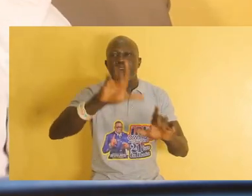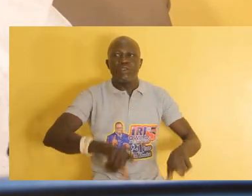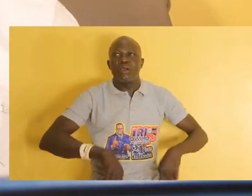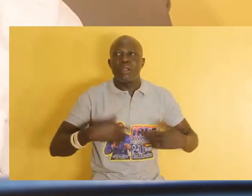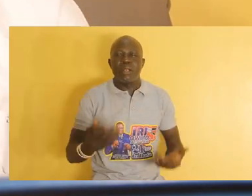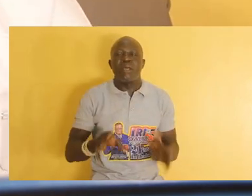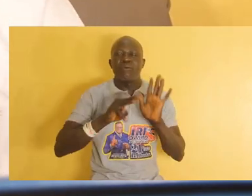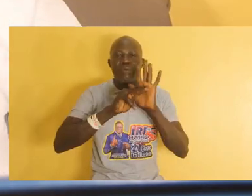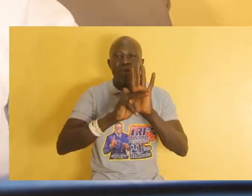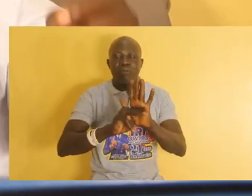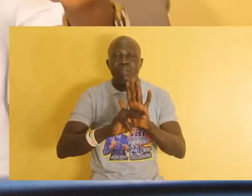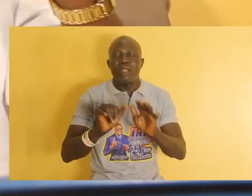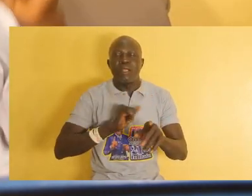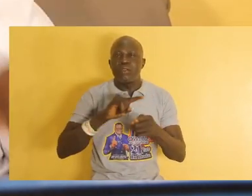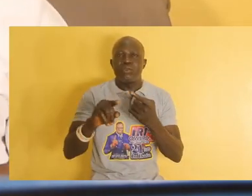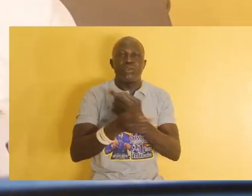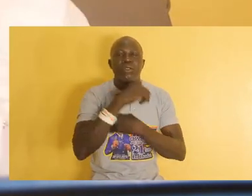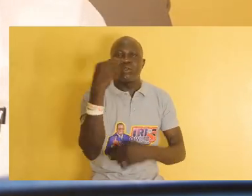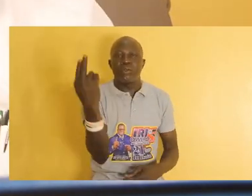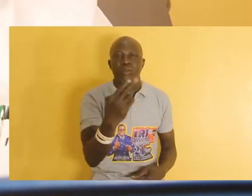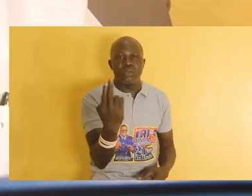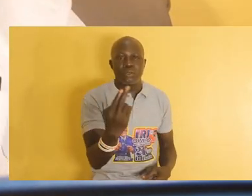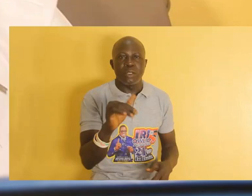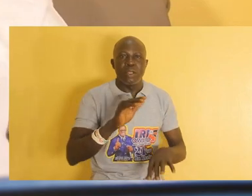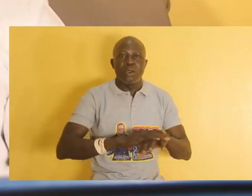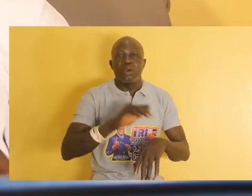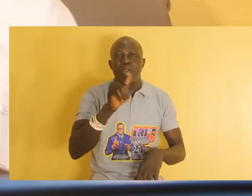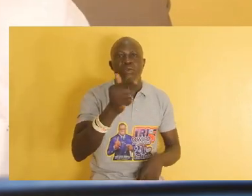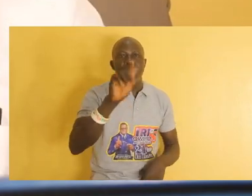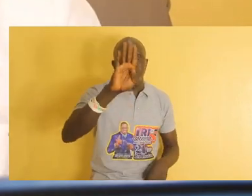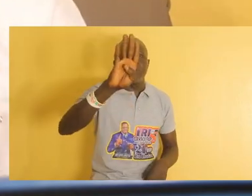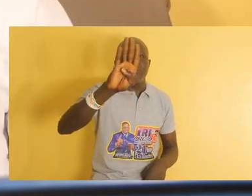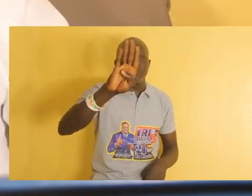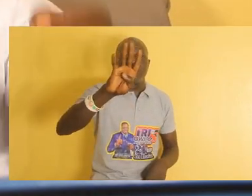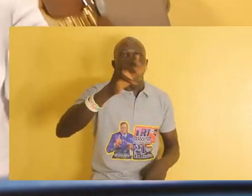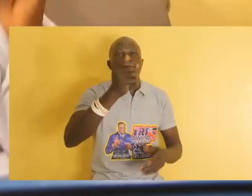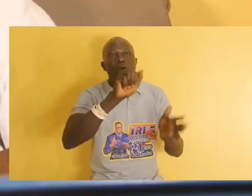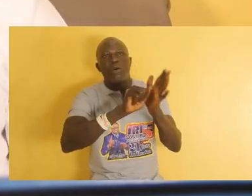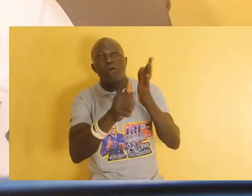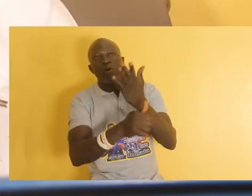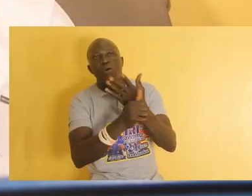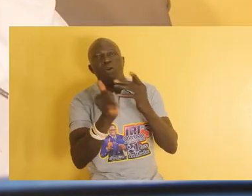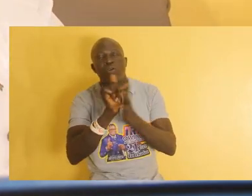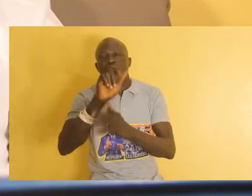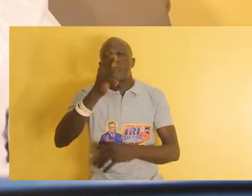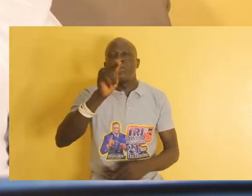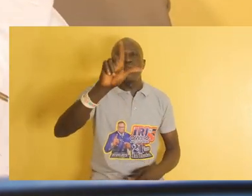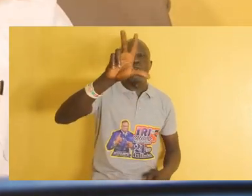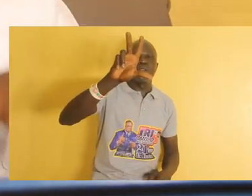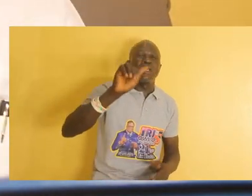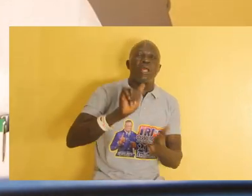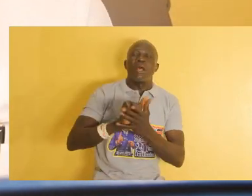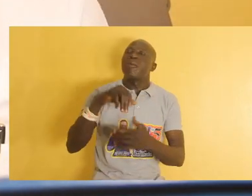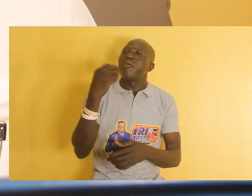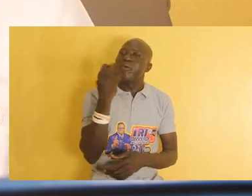fọ. Amen. Ní òní ọjọ́ Thursday. Today Thursday. On the 24th of August. 2023. Ni mo sọ tẹ́lẹ̀